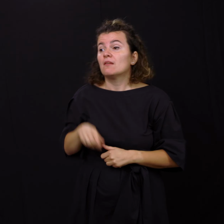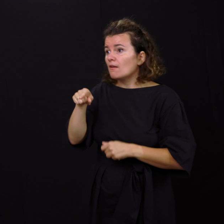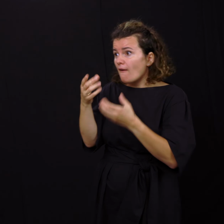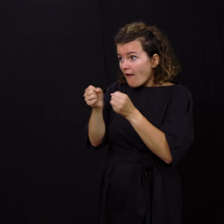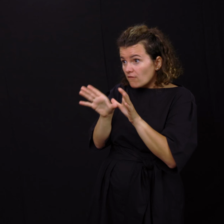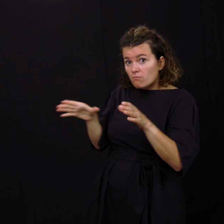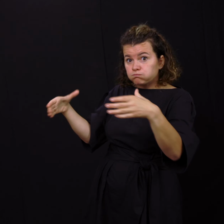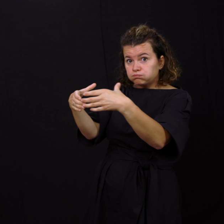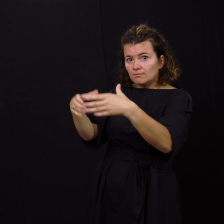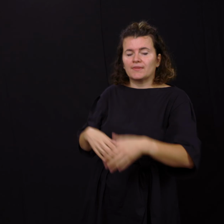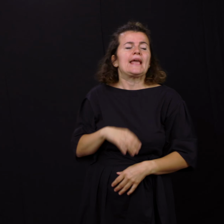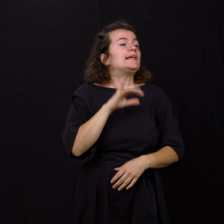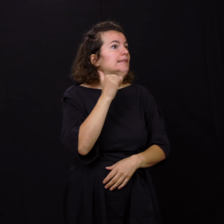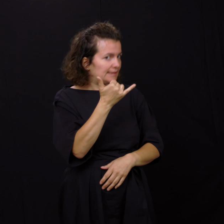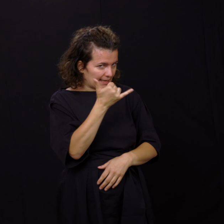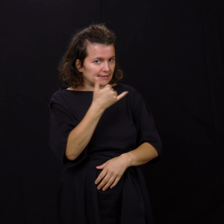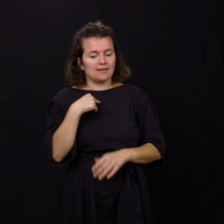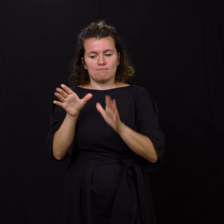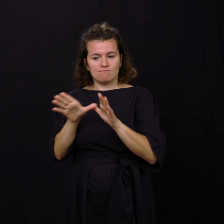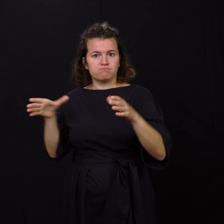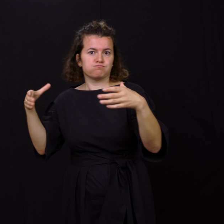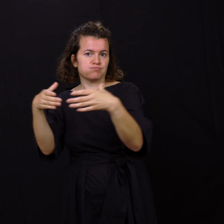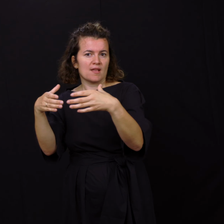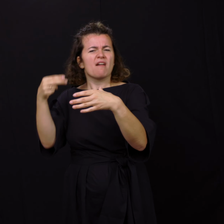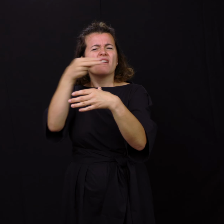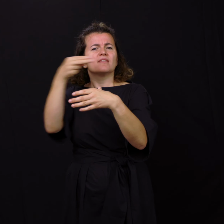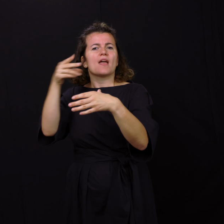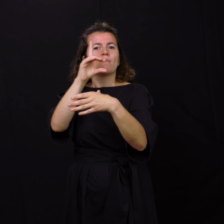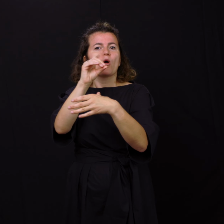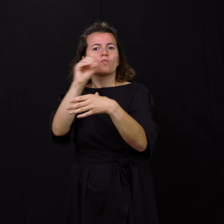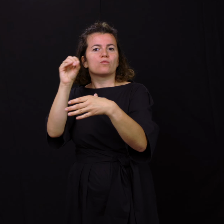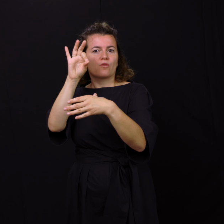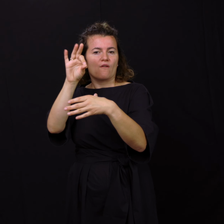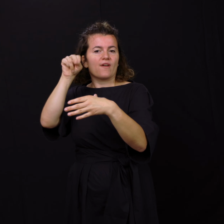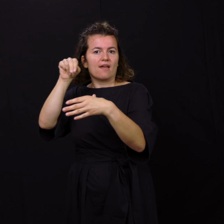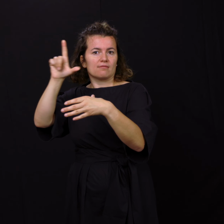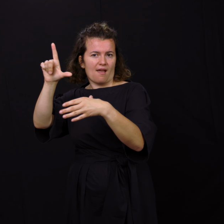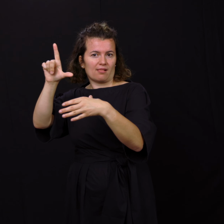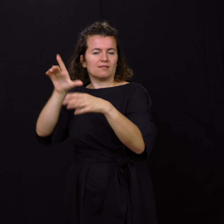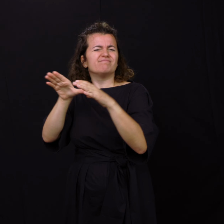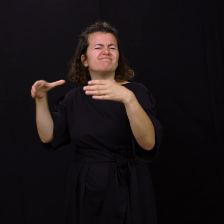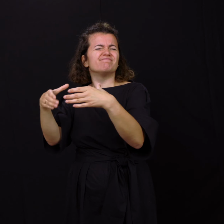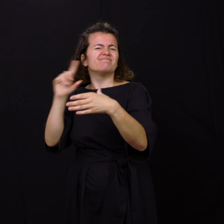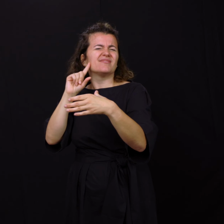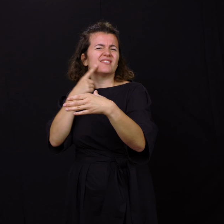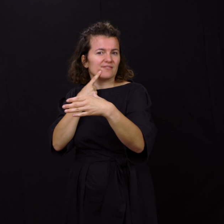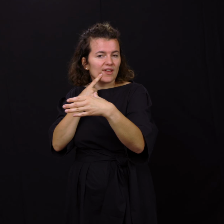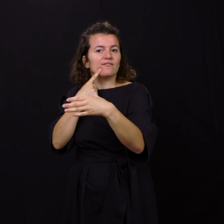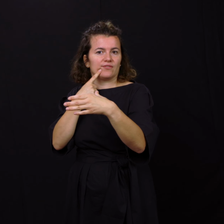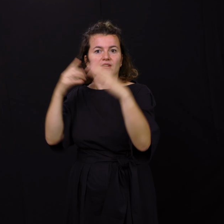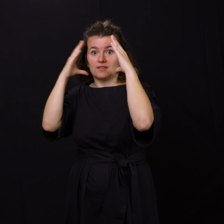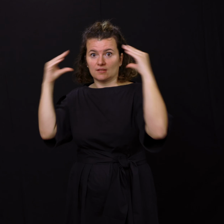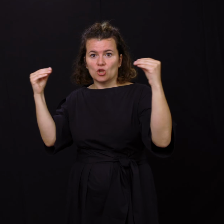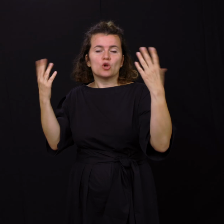We have set up a DOOFNL-consortium, it is called, and it's a collaboration between all the